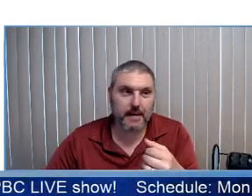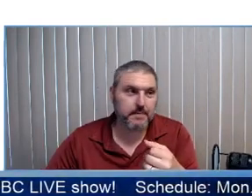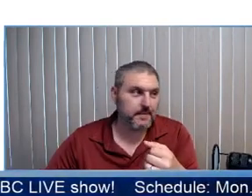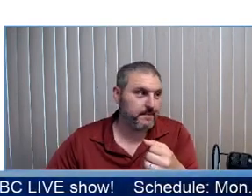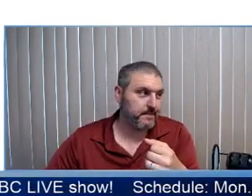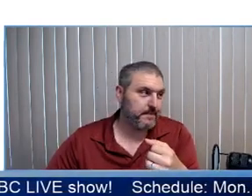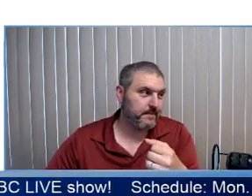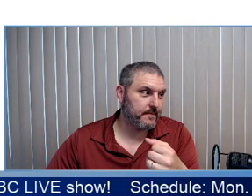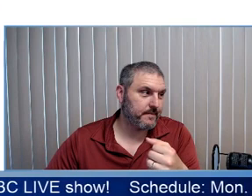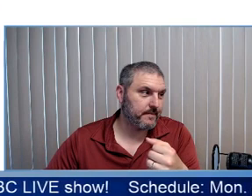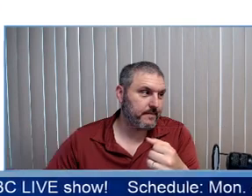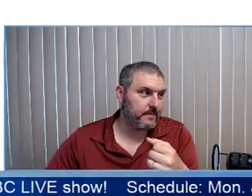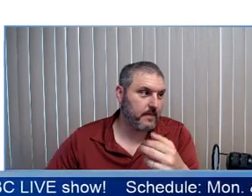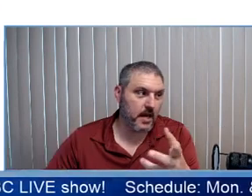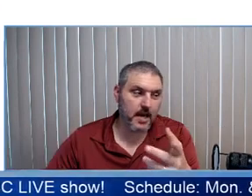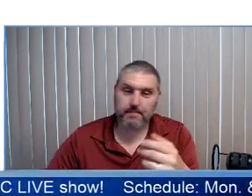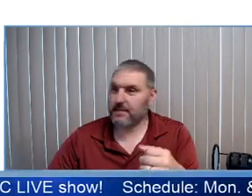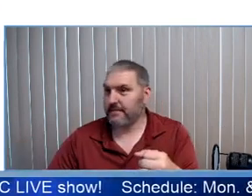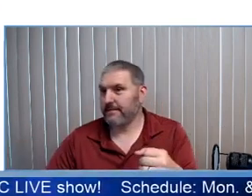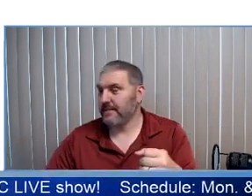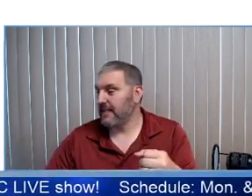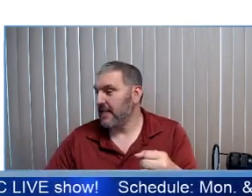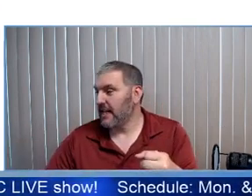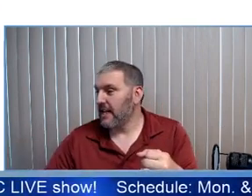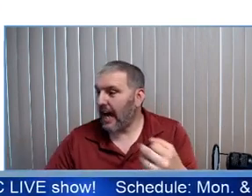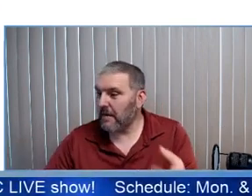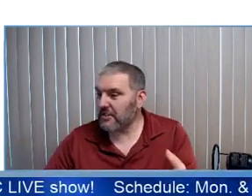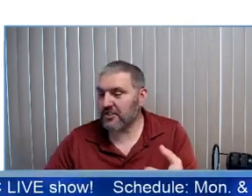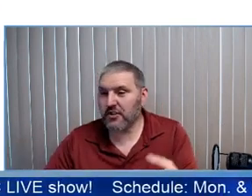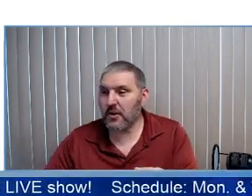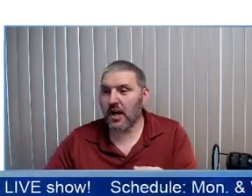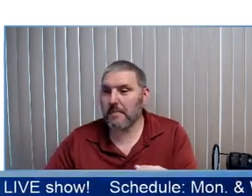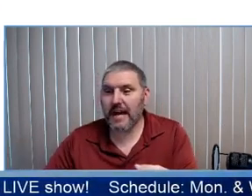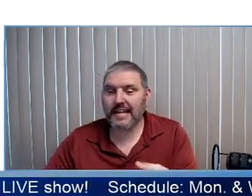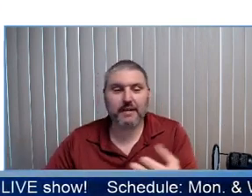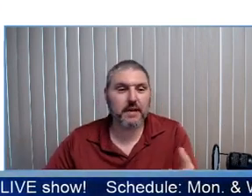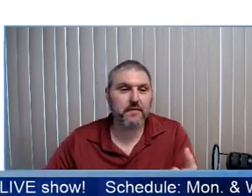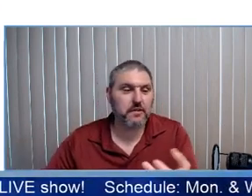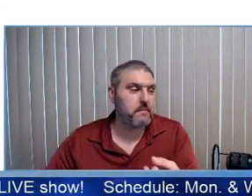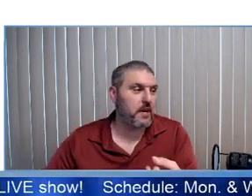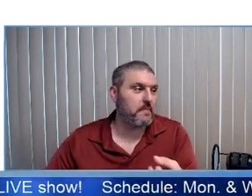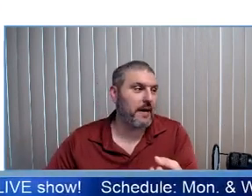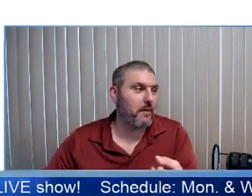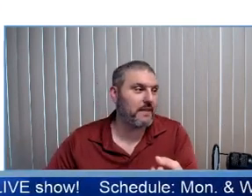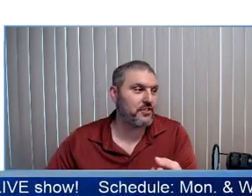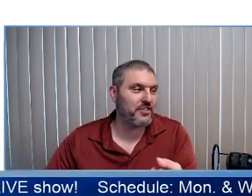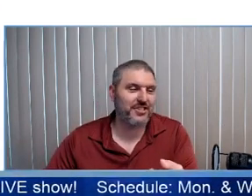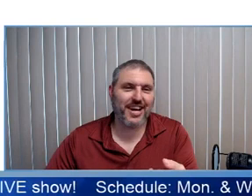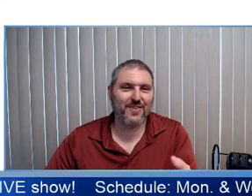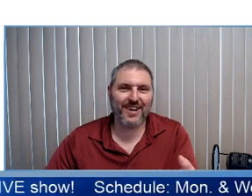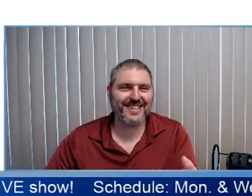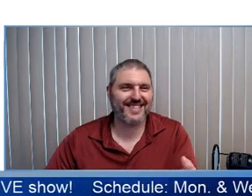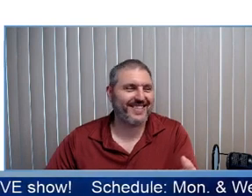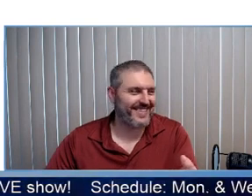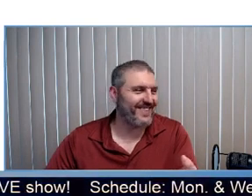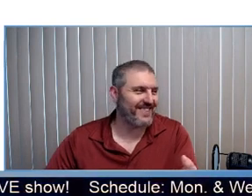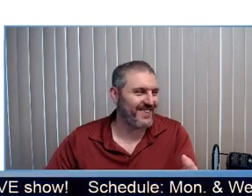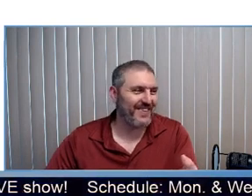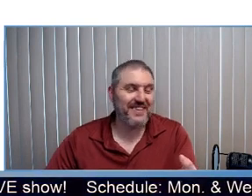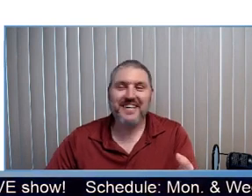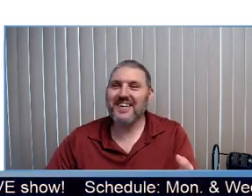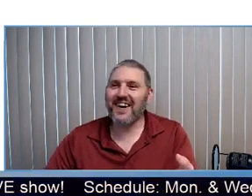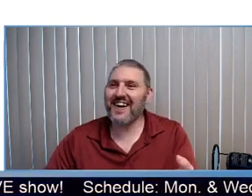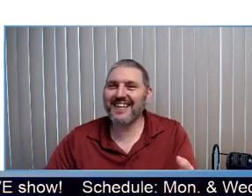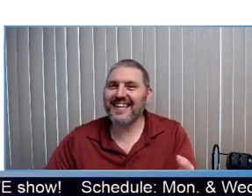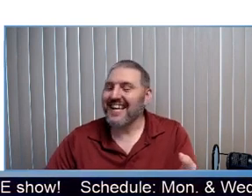like, cop. Cop. I would just do it automatically. When I first married my wife, she's like, what is the deal with